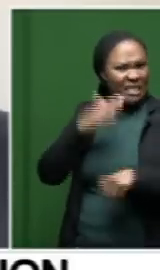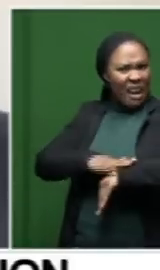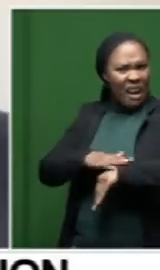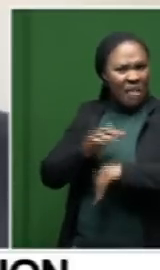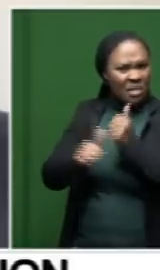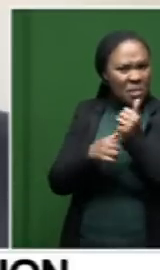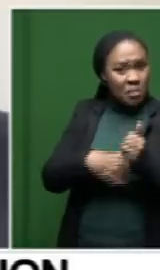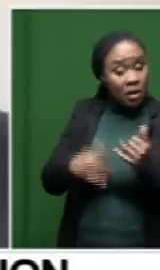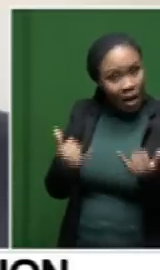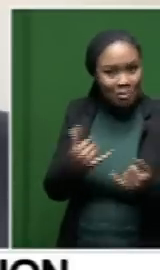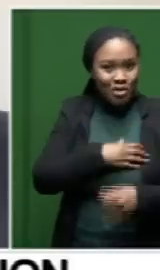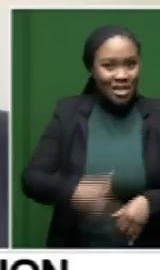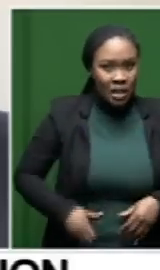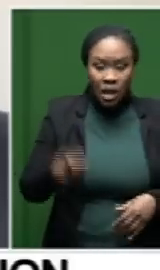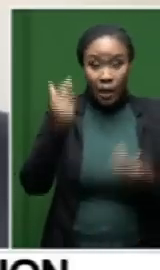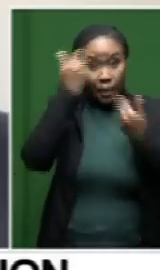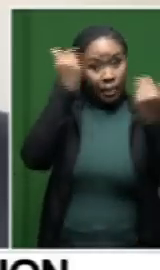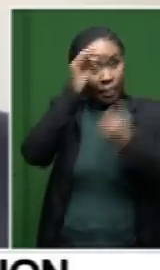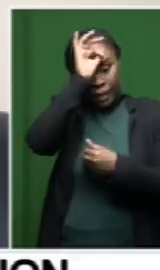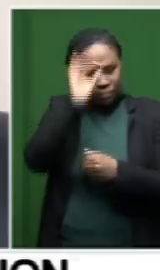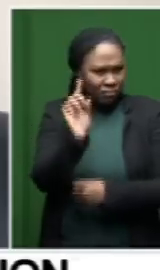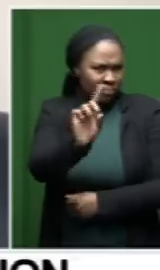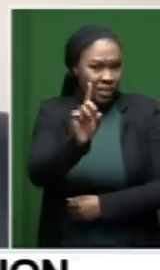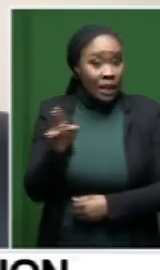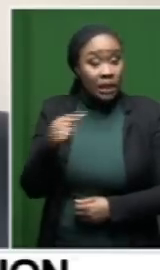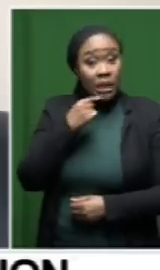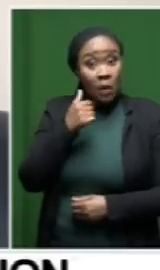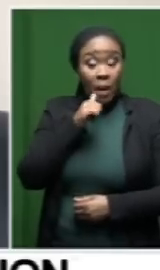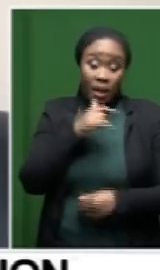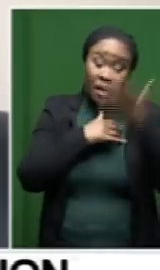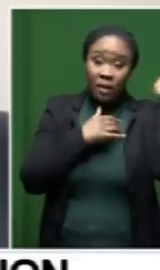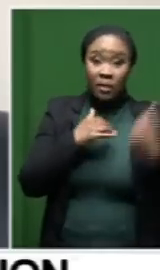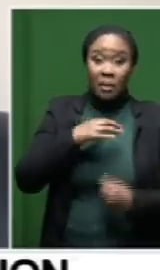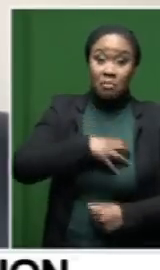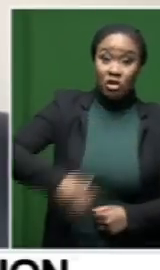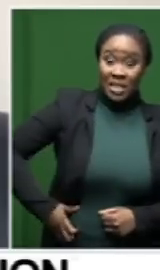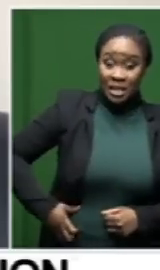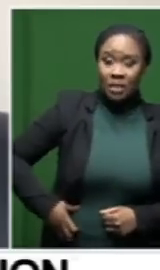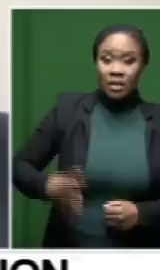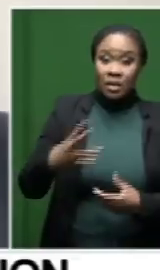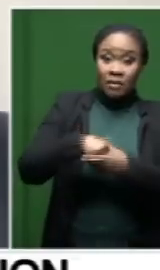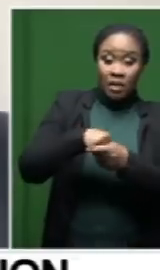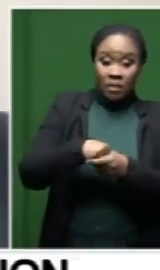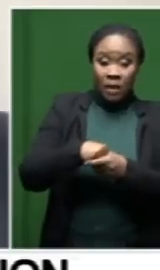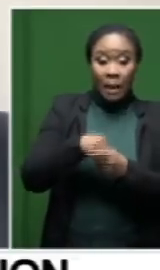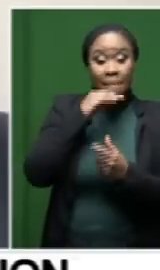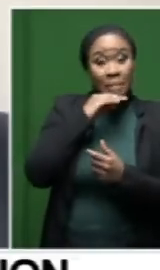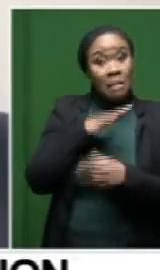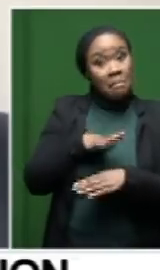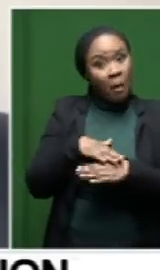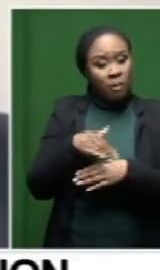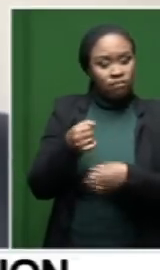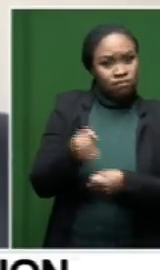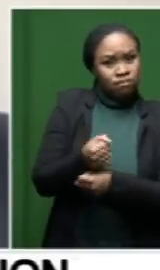and the fact that he was saying he would do more being inside the party than outside the party, but acknowledges in the